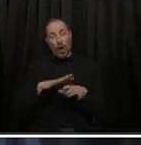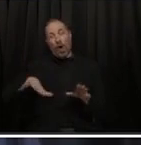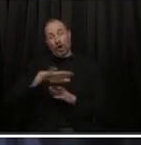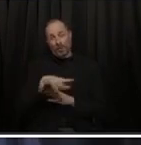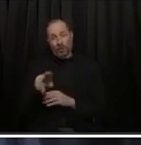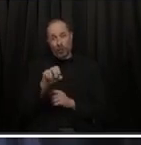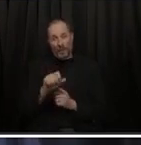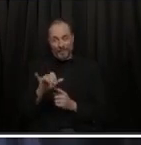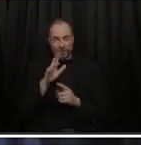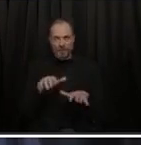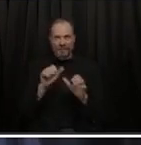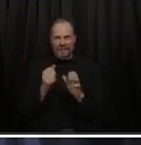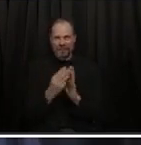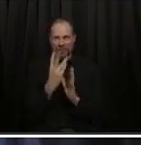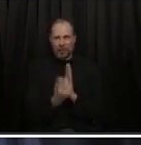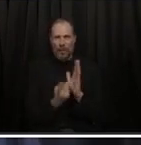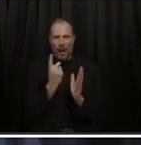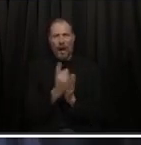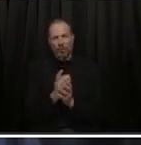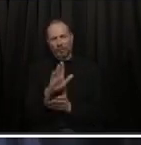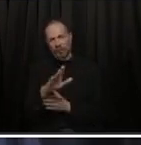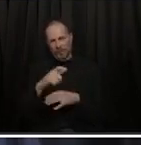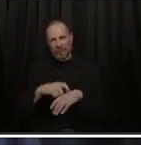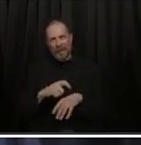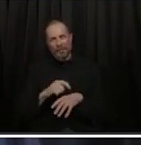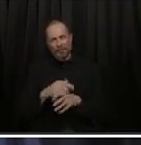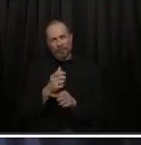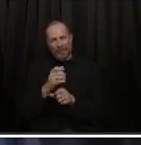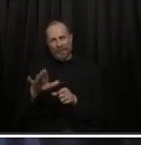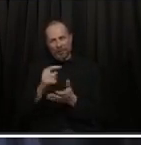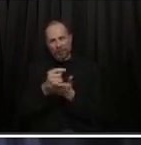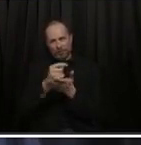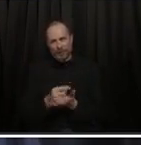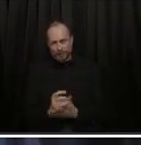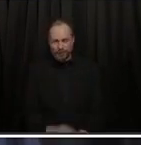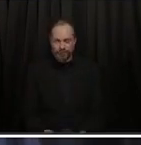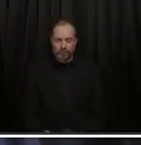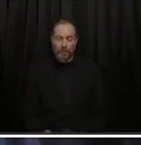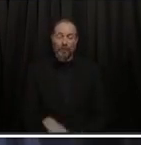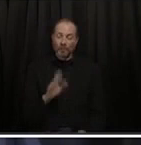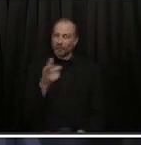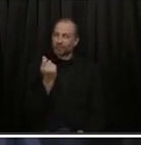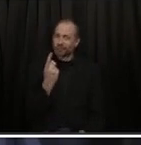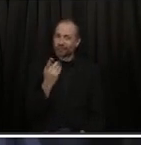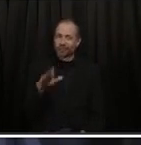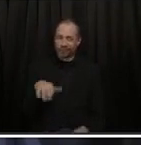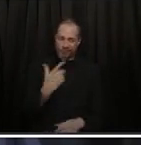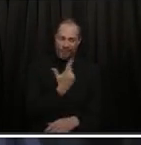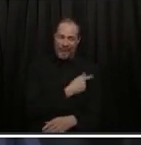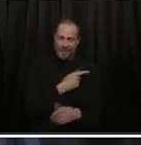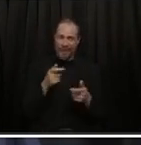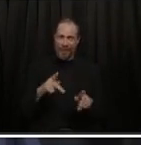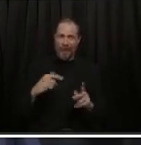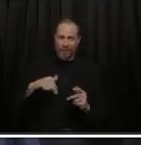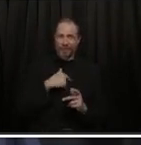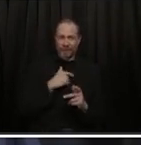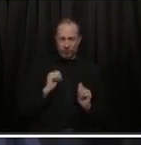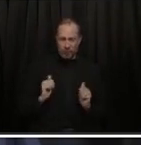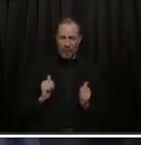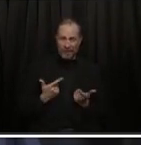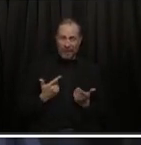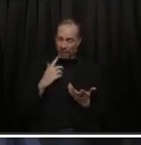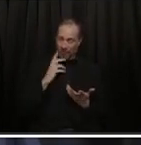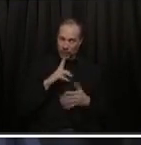only takes a few hours of your time to get that. Look, the vaccine allows us to live our lives as normally as possible,